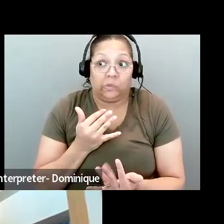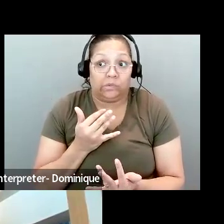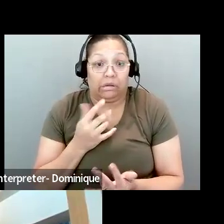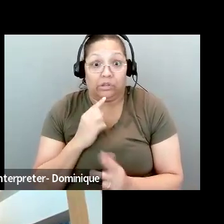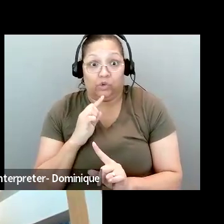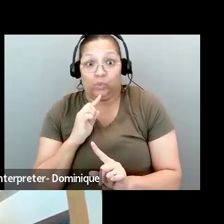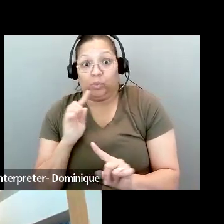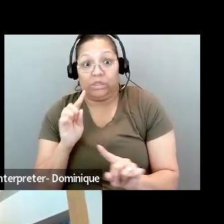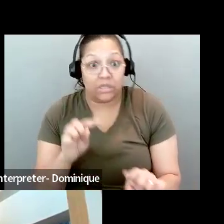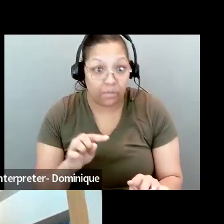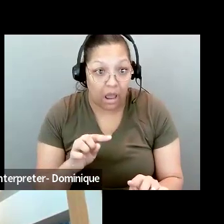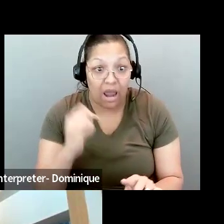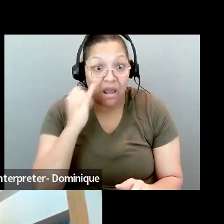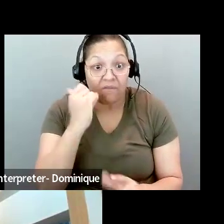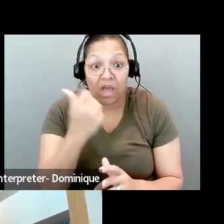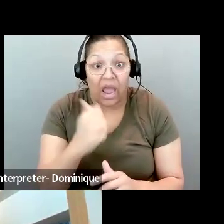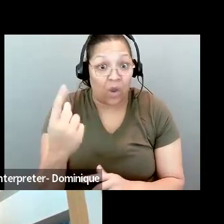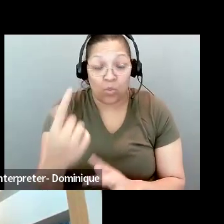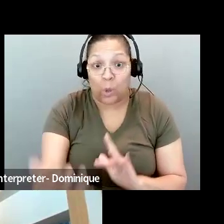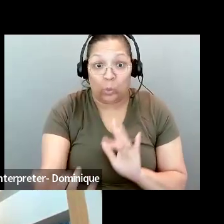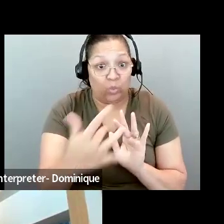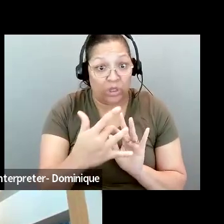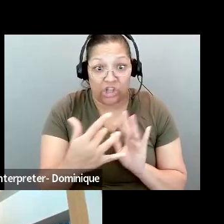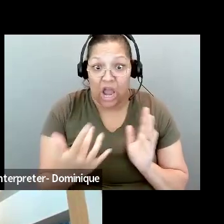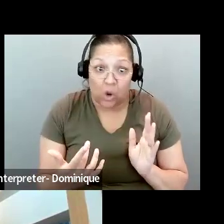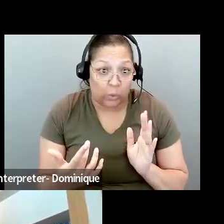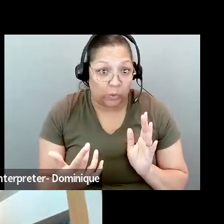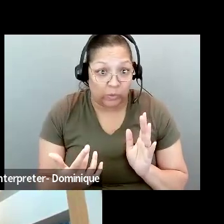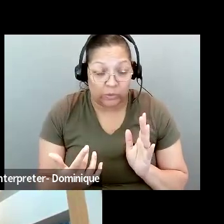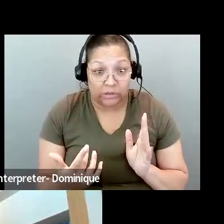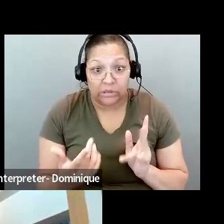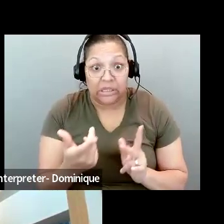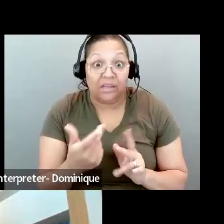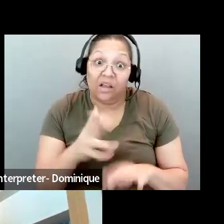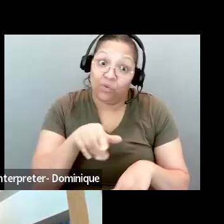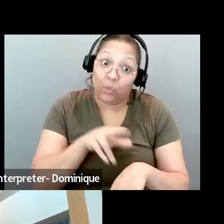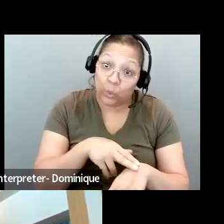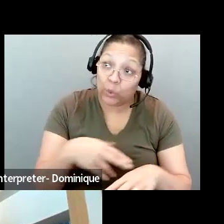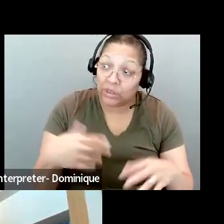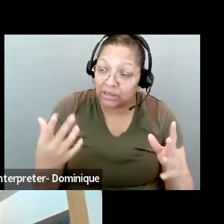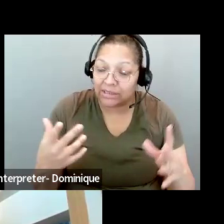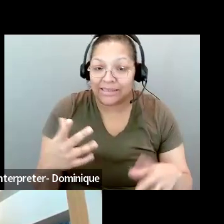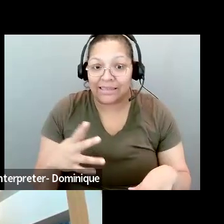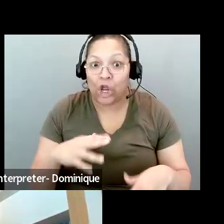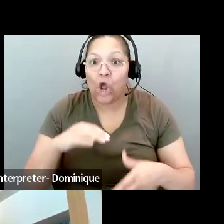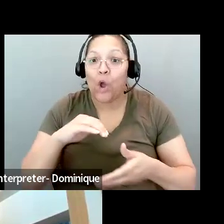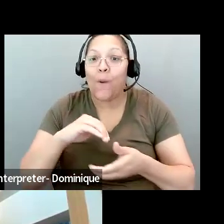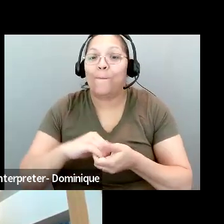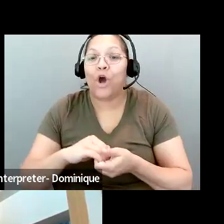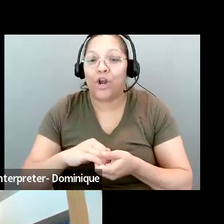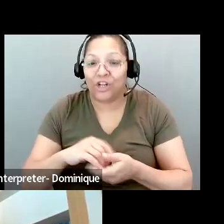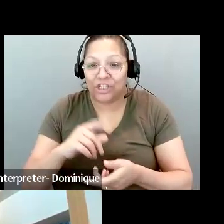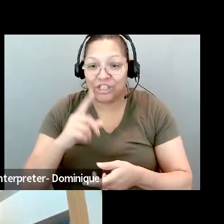respond if anyone reaches out. Of course, Partnership for Inclusive